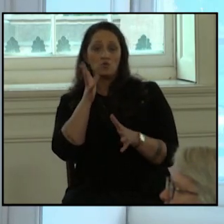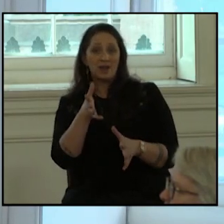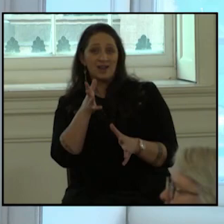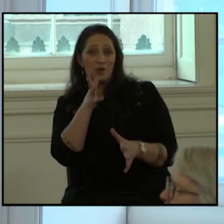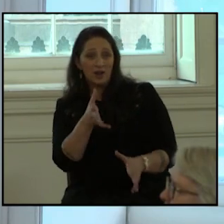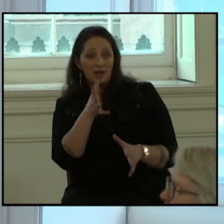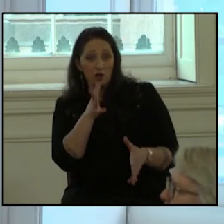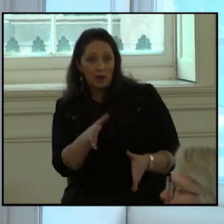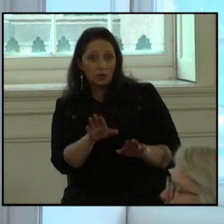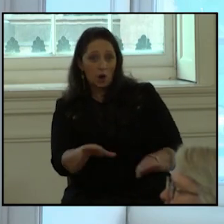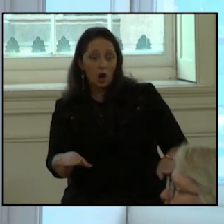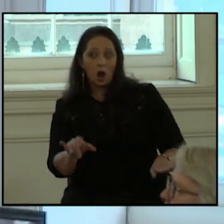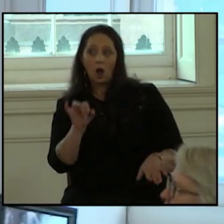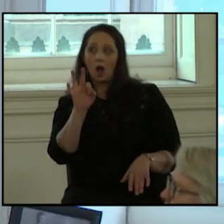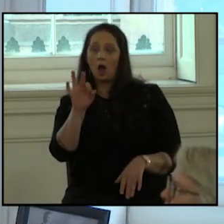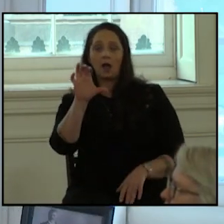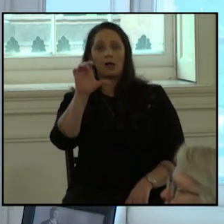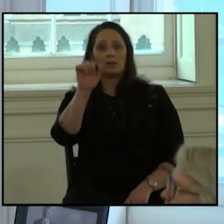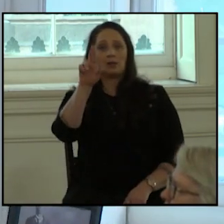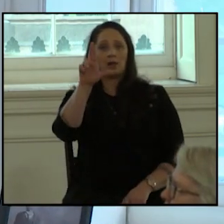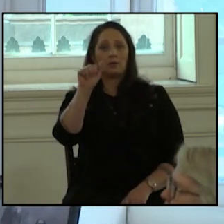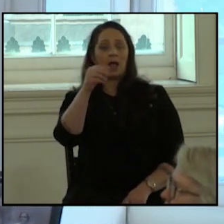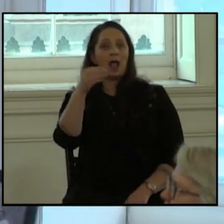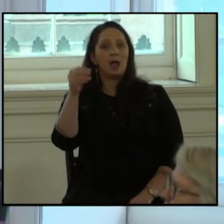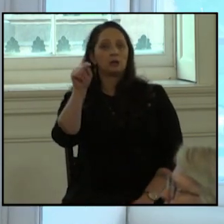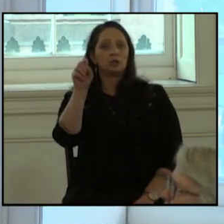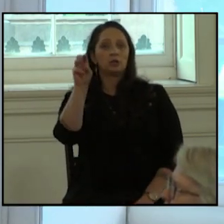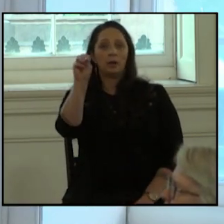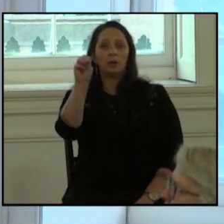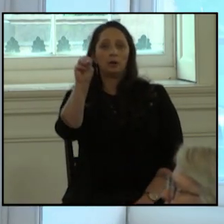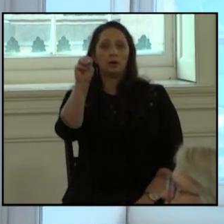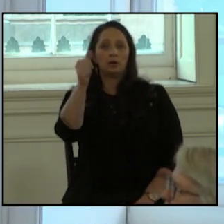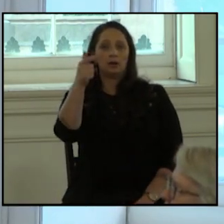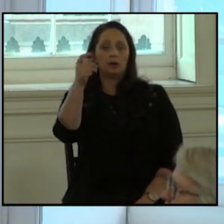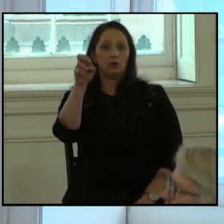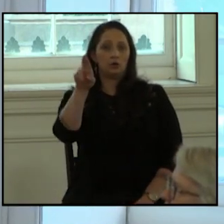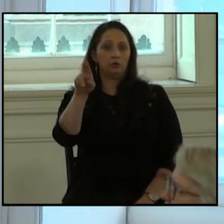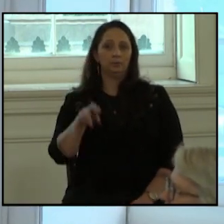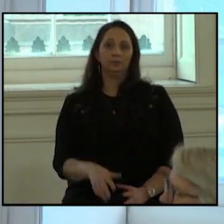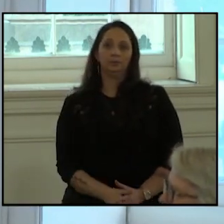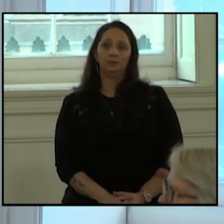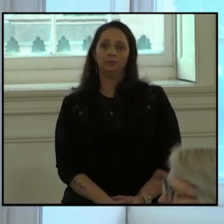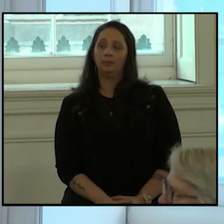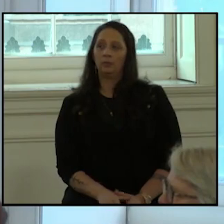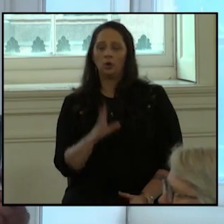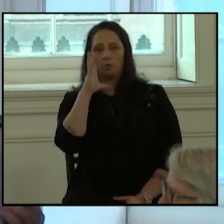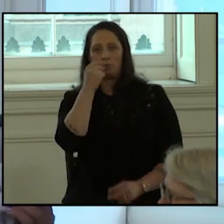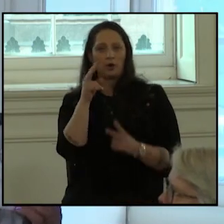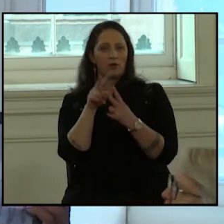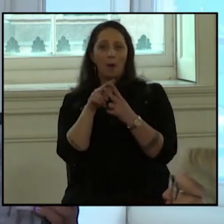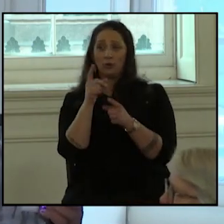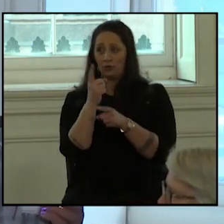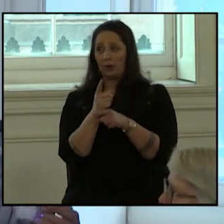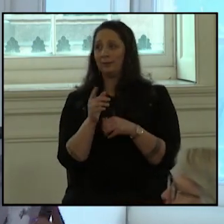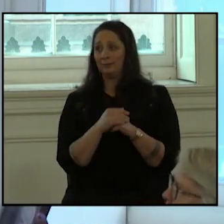great-great-granddaughter of Clara and Tom Gamble. Beautiful couple, huh?